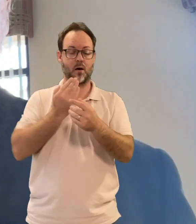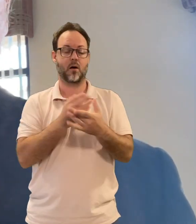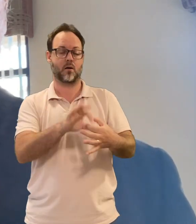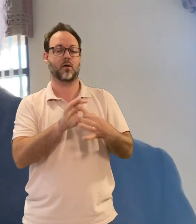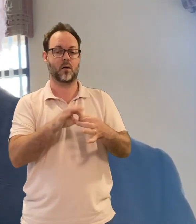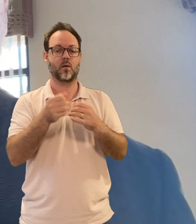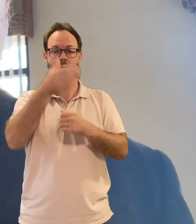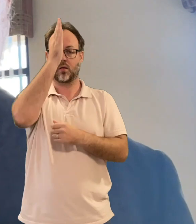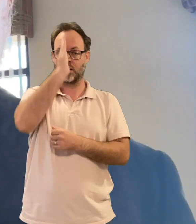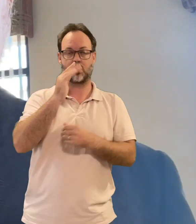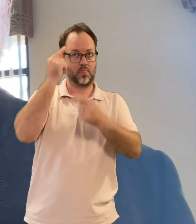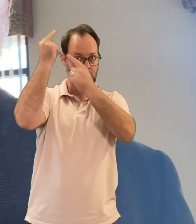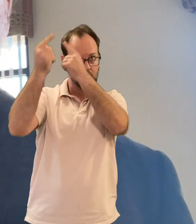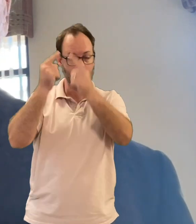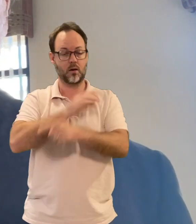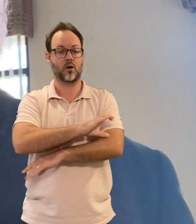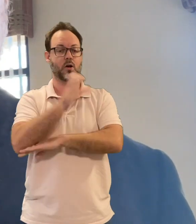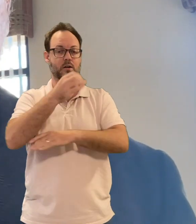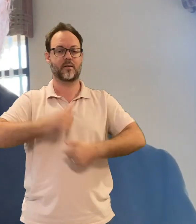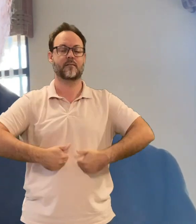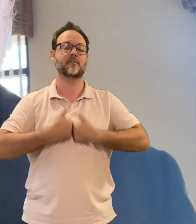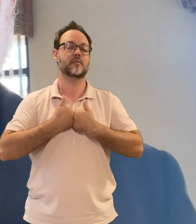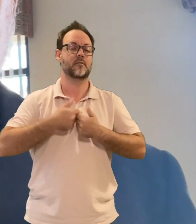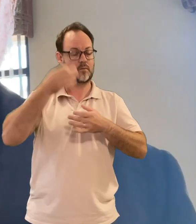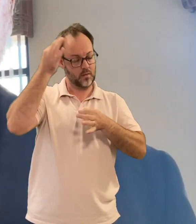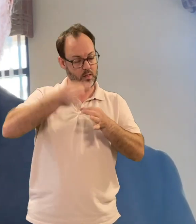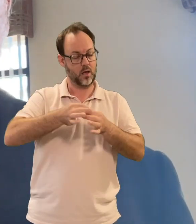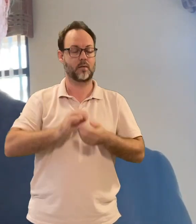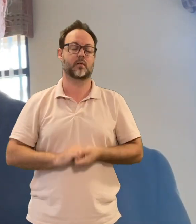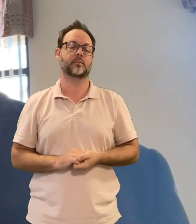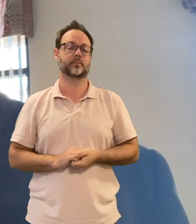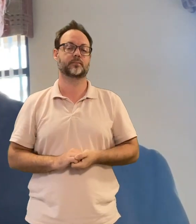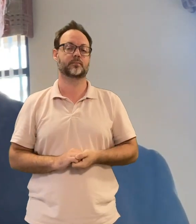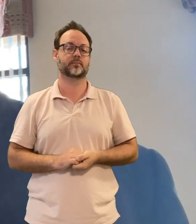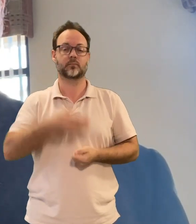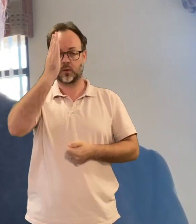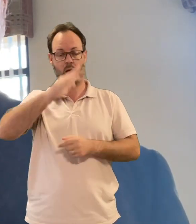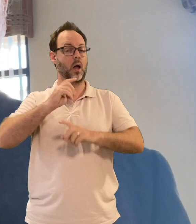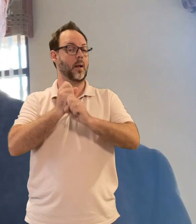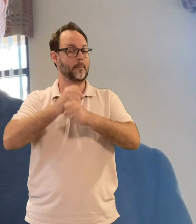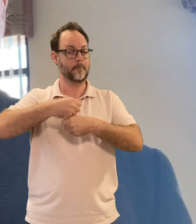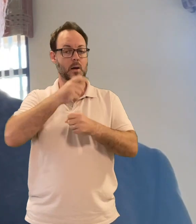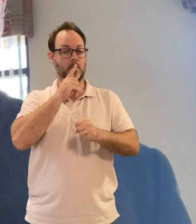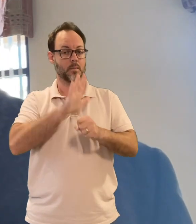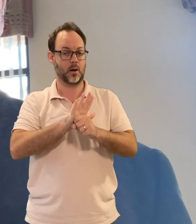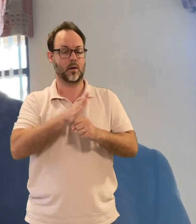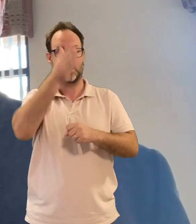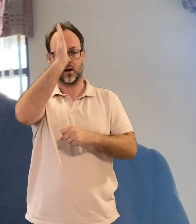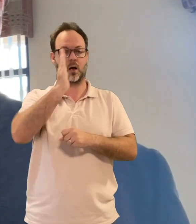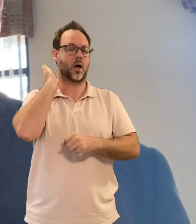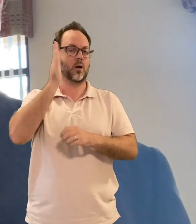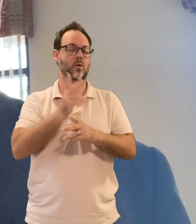about our relationship with God, to think about the Christian faith in life, that God has made promises to